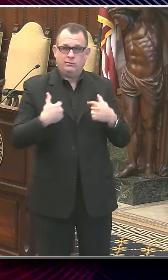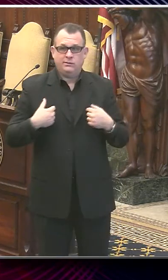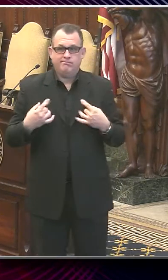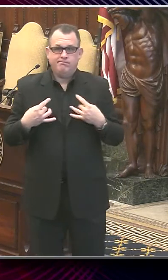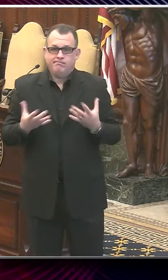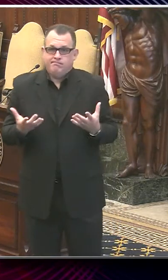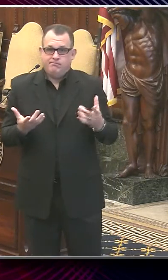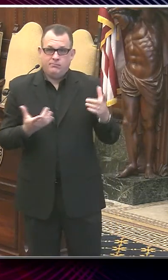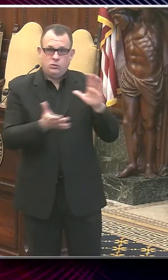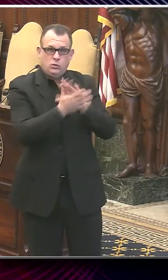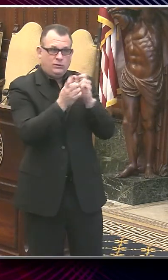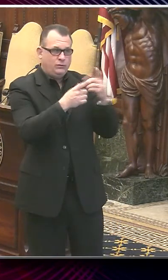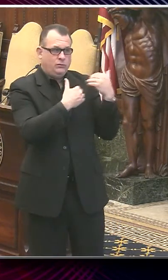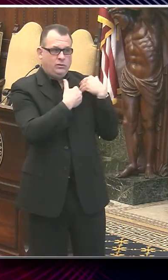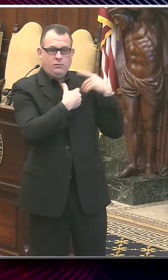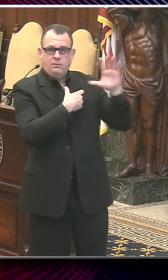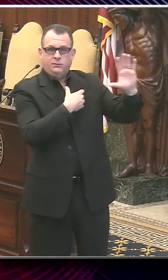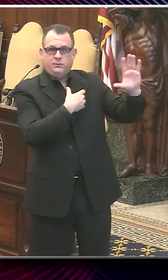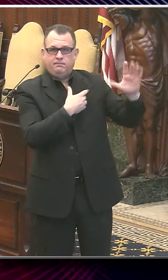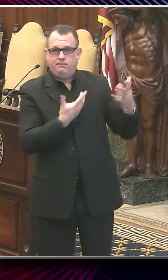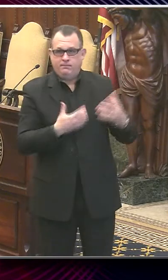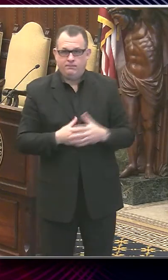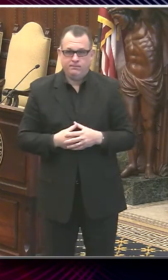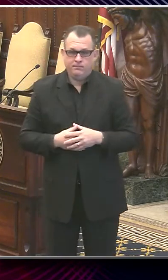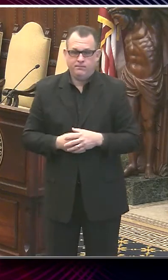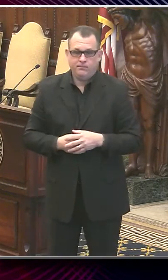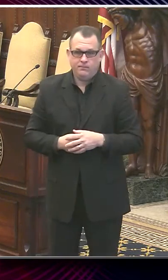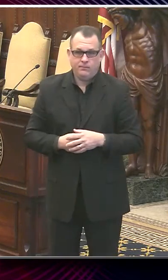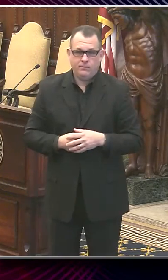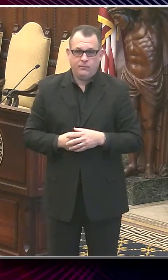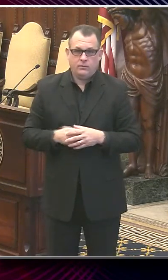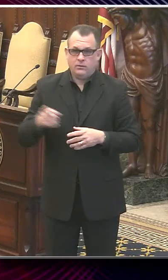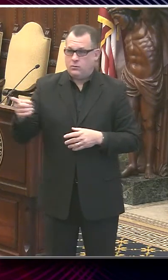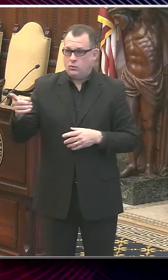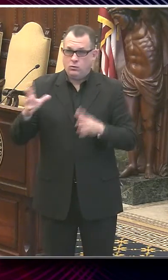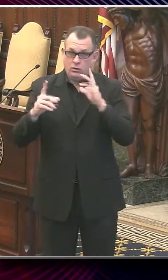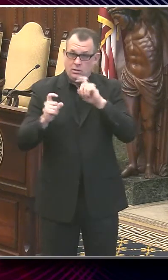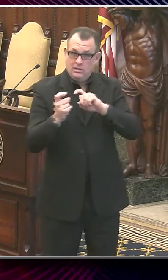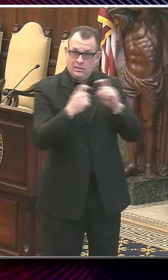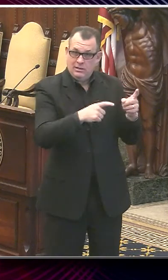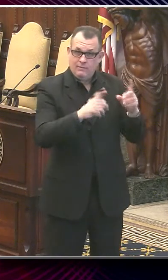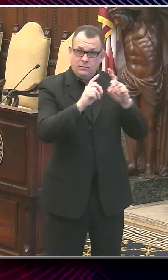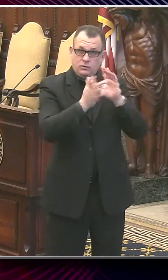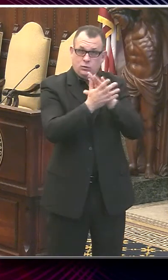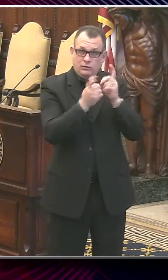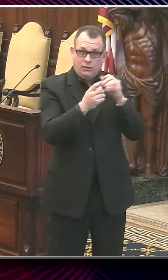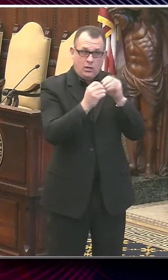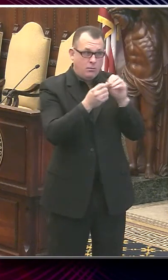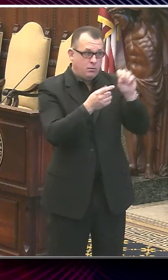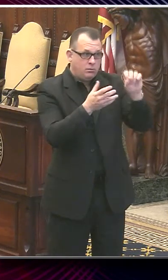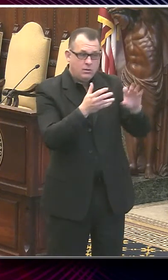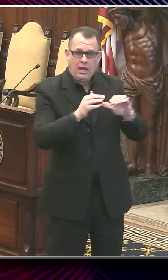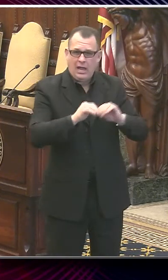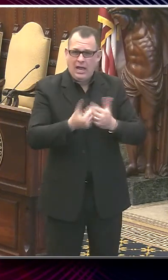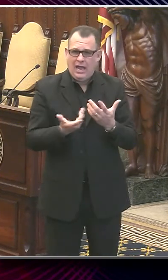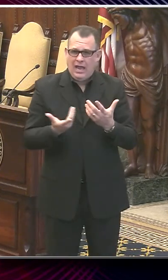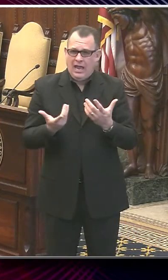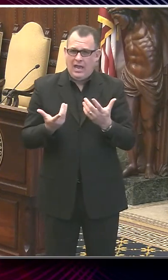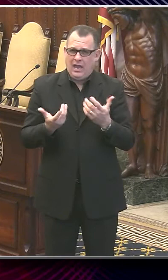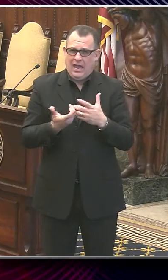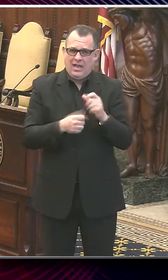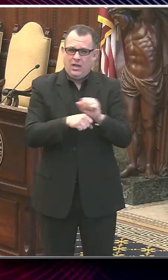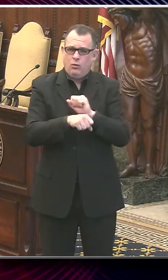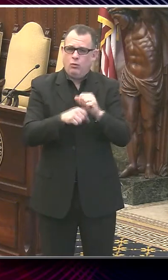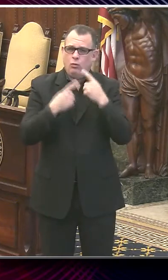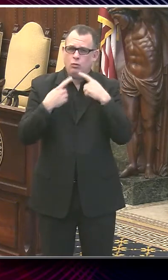their testing in the schools. So you're going to supply the district with the numbers? How is that system going to work? Now,